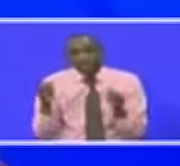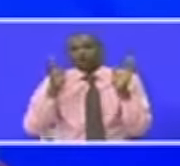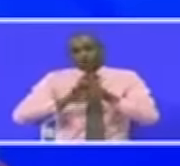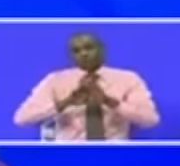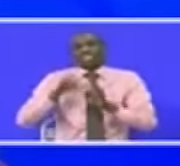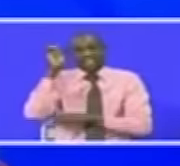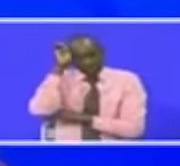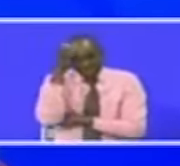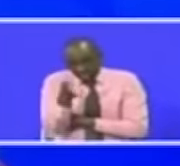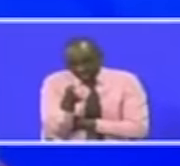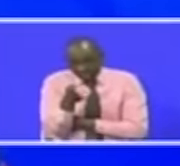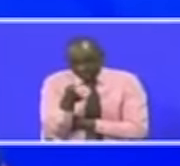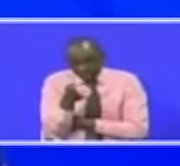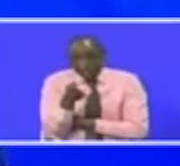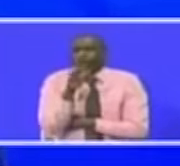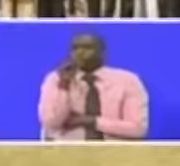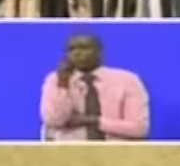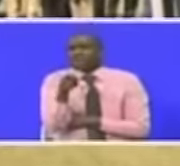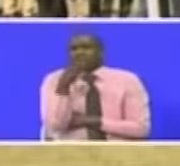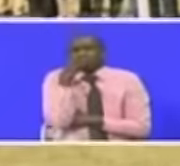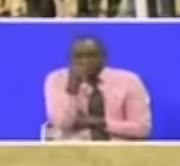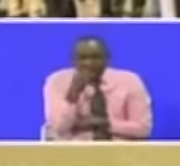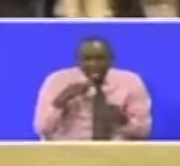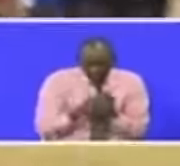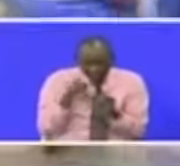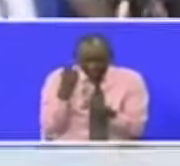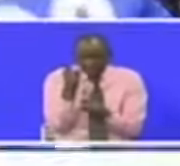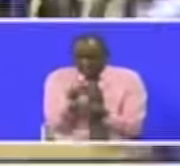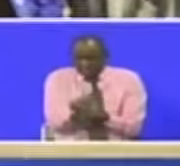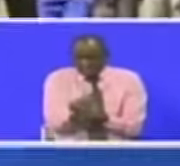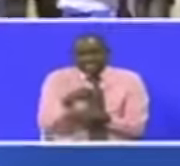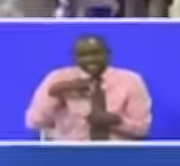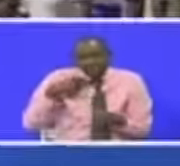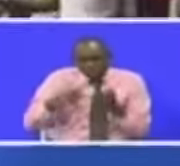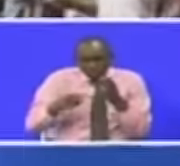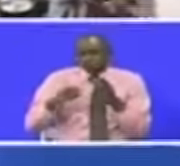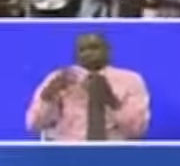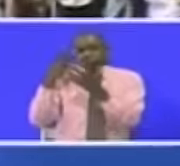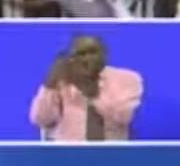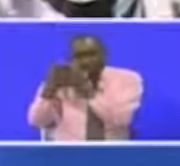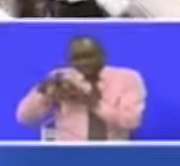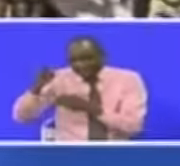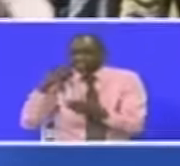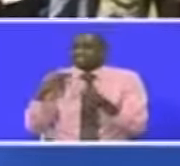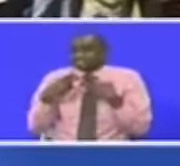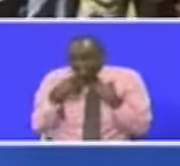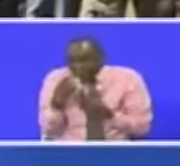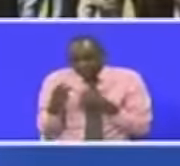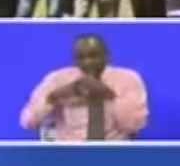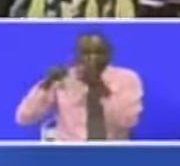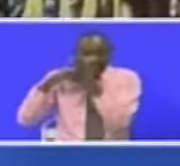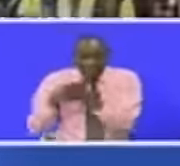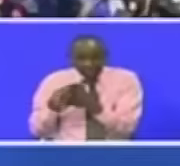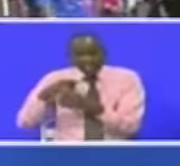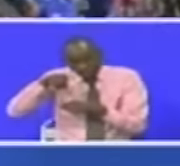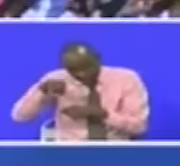Eldoret. GSU from behind 5 scores in the first set to lead the paramilitary side, who stagnated at 7 points before they had